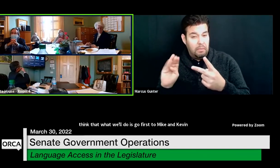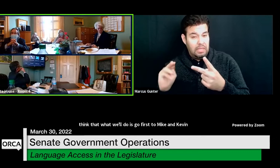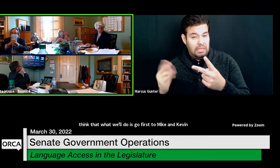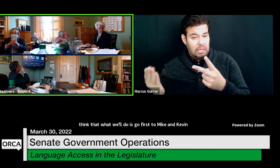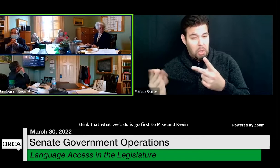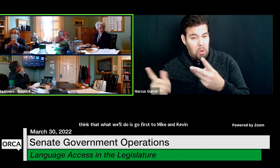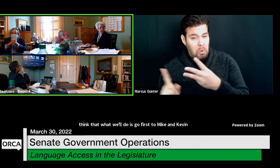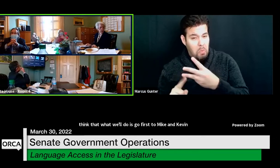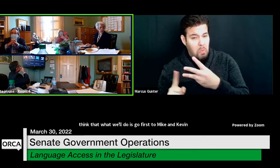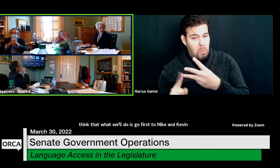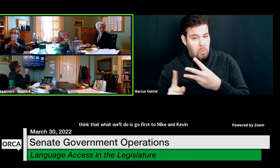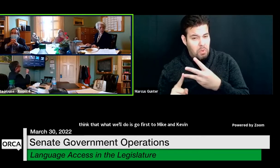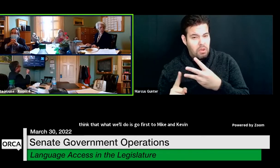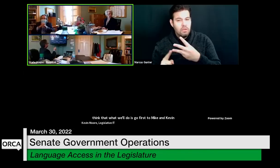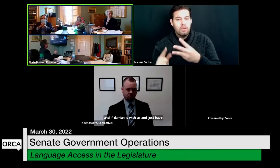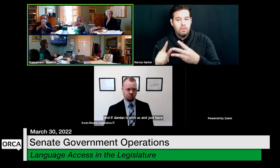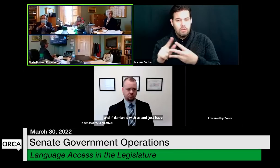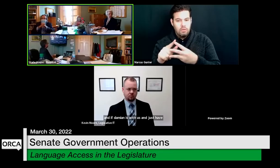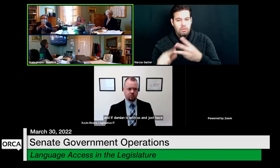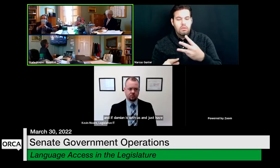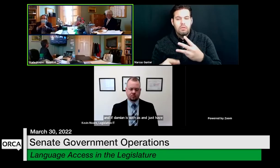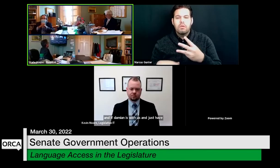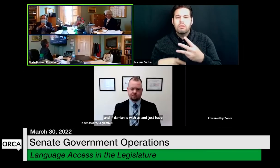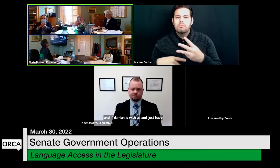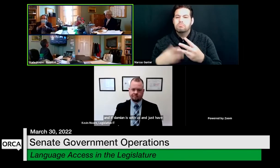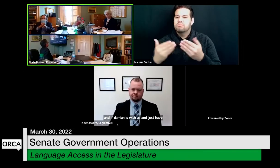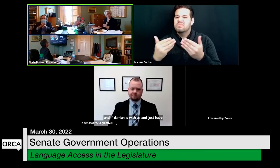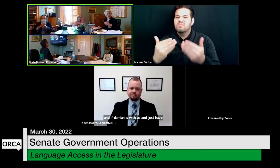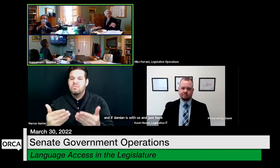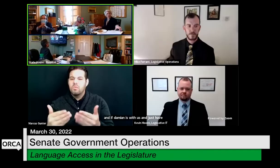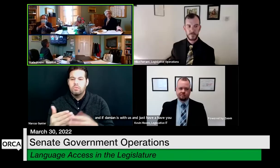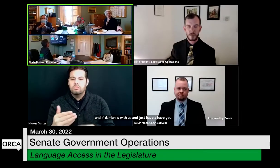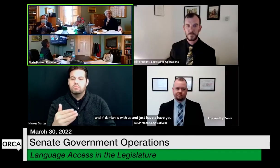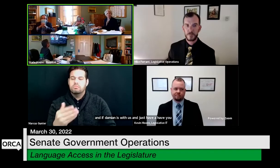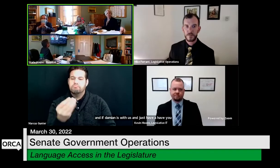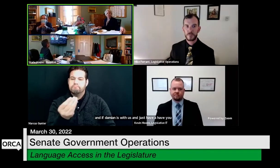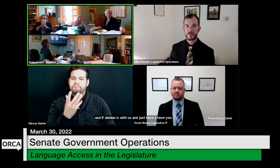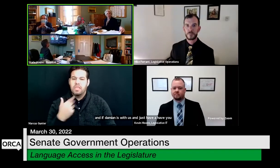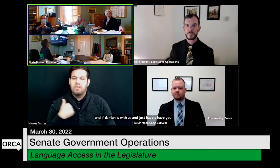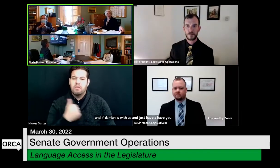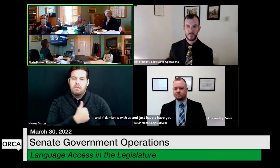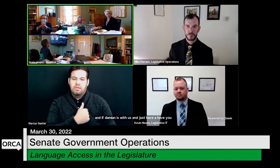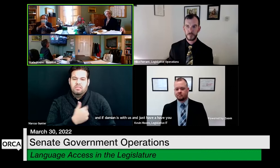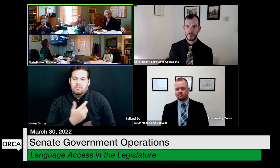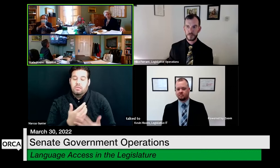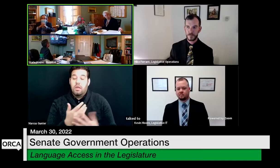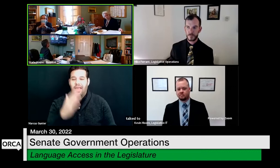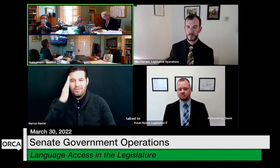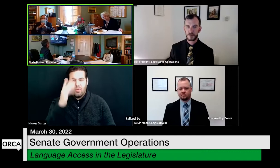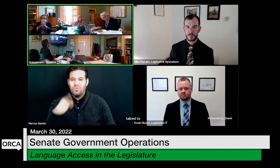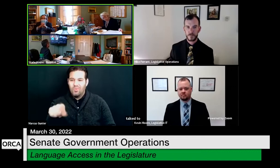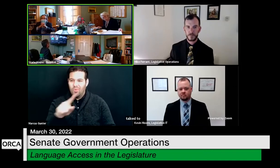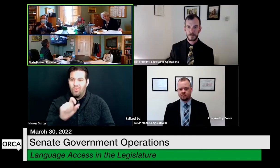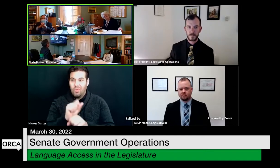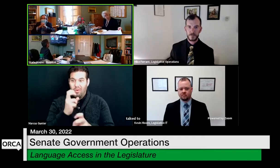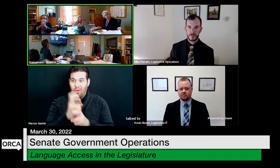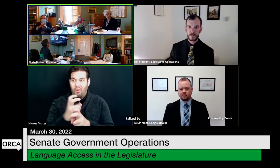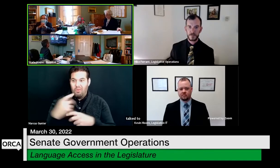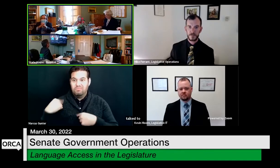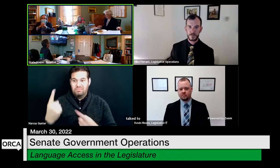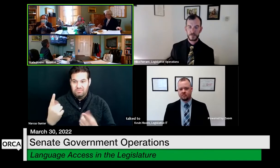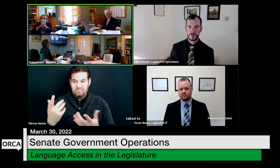and just have a, have you, talk to us about what, what you, I know you've been working really hard